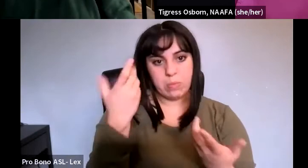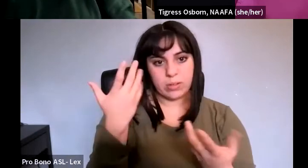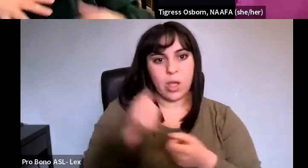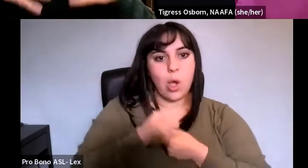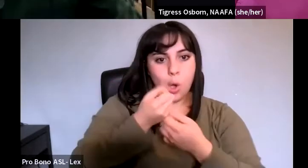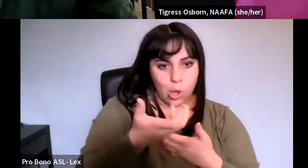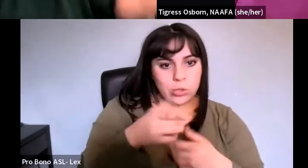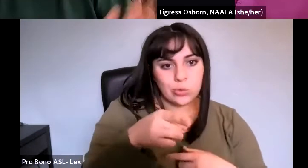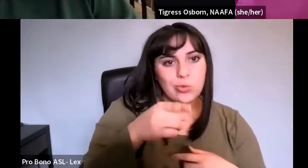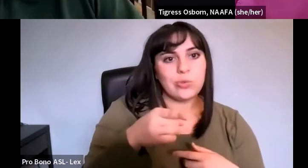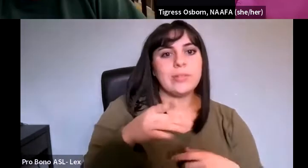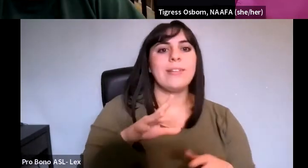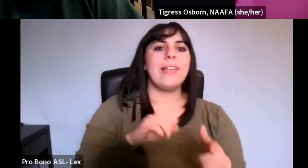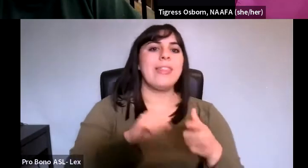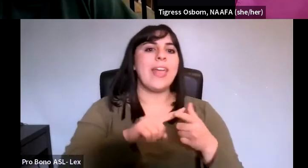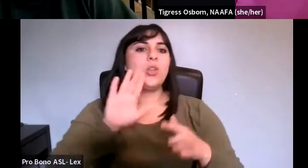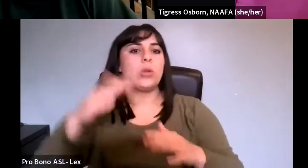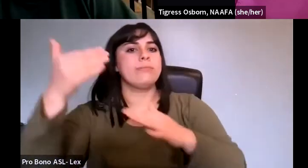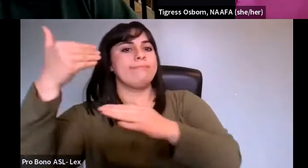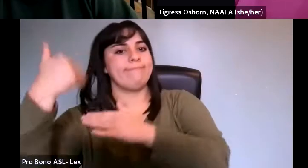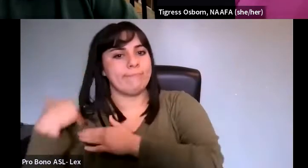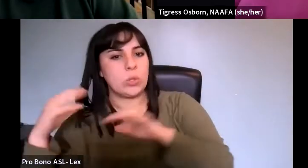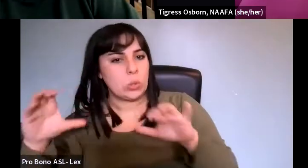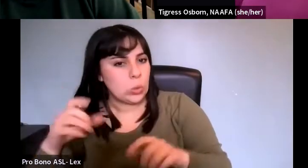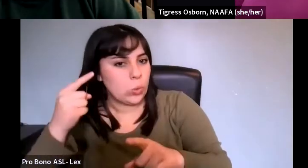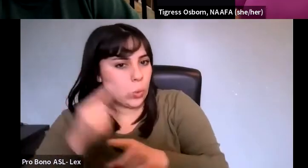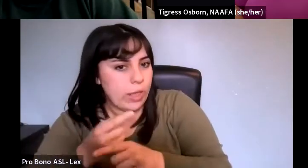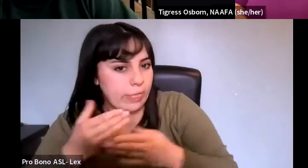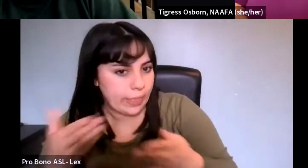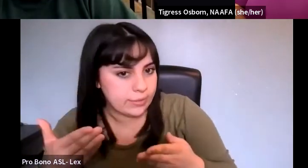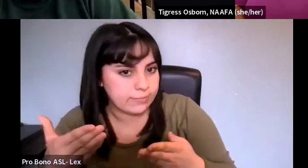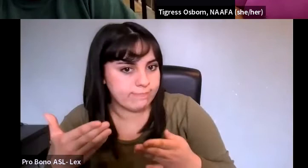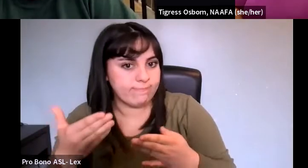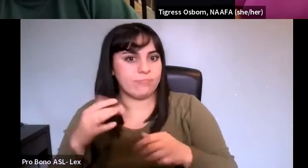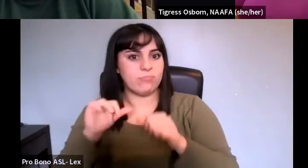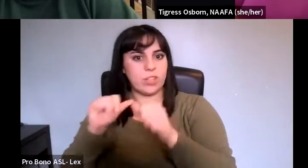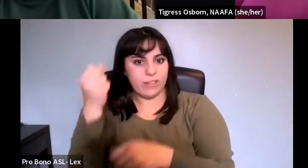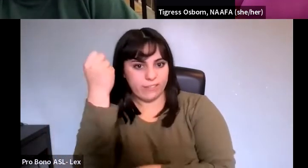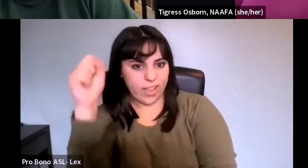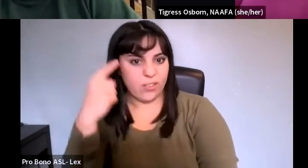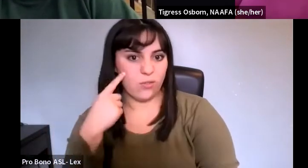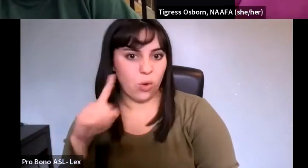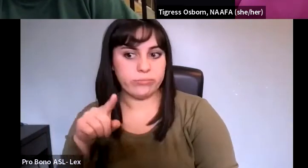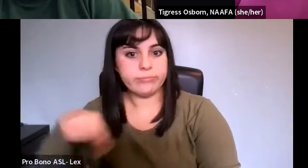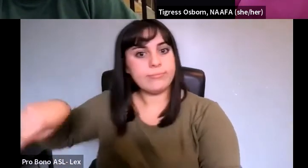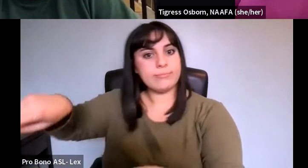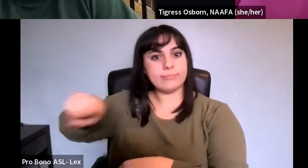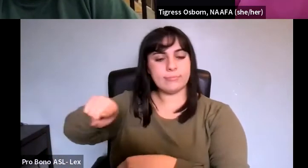your duty to actually do the right thing and keep fighting for the for everyone else,